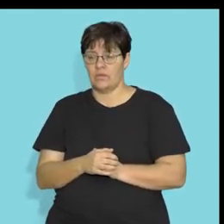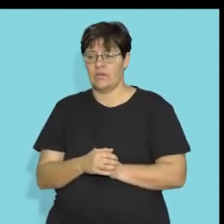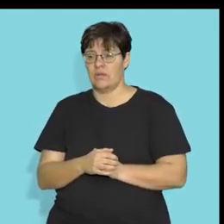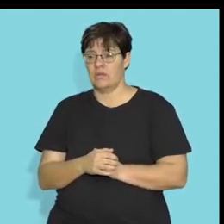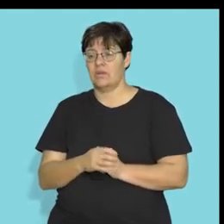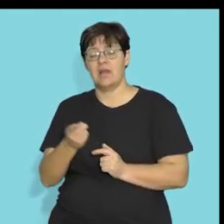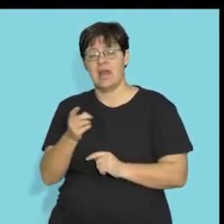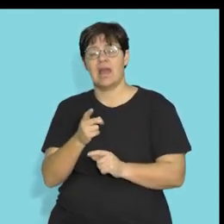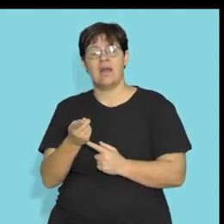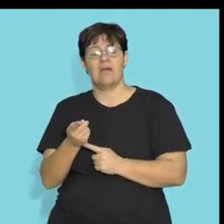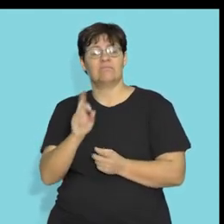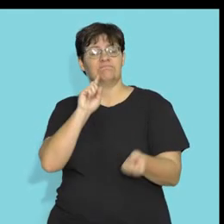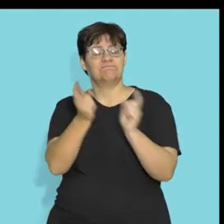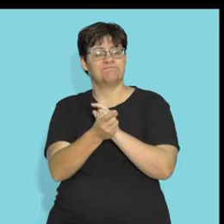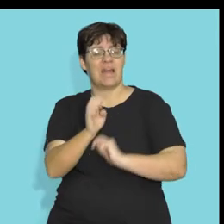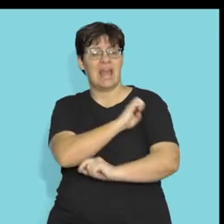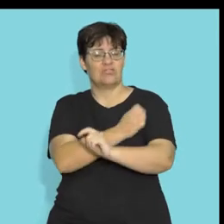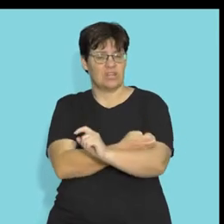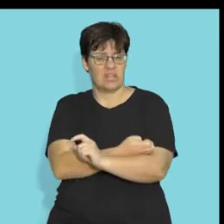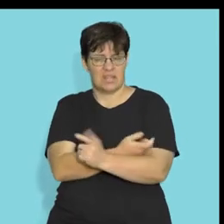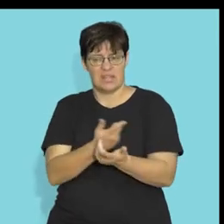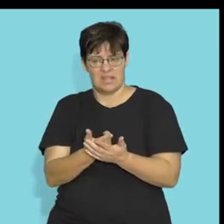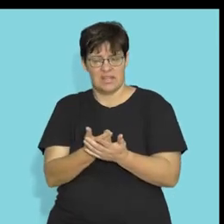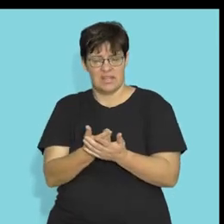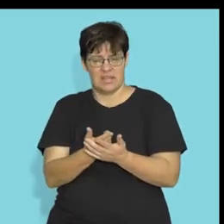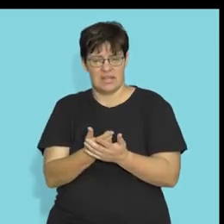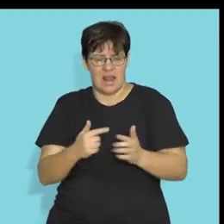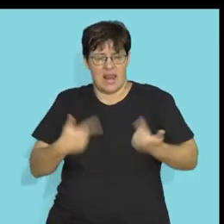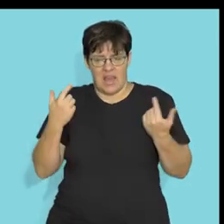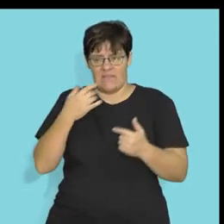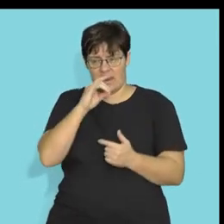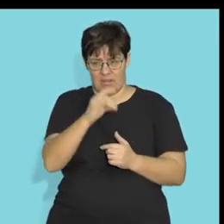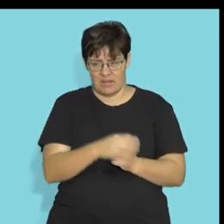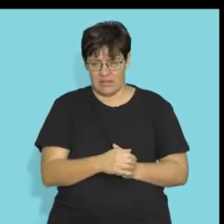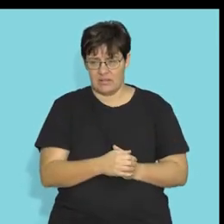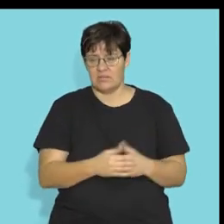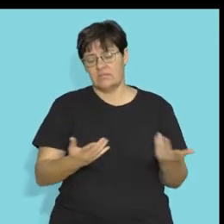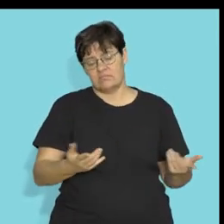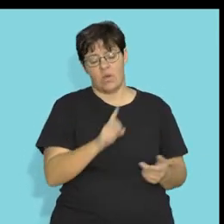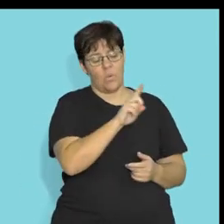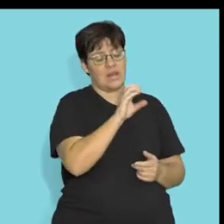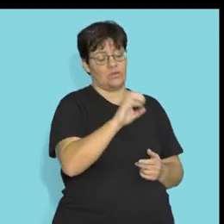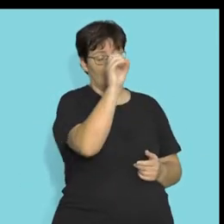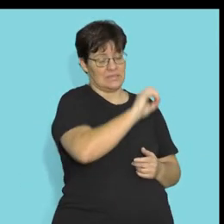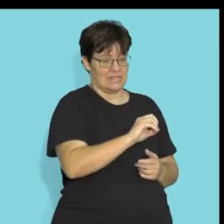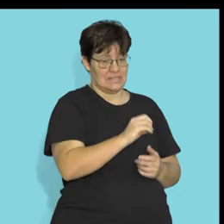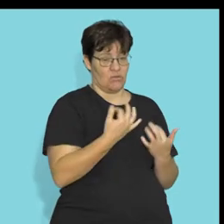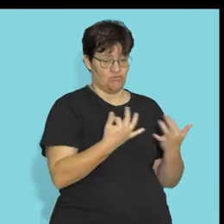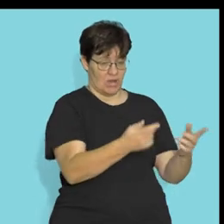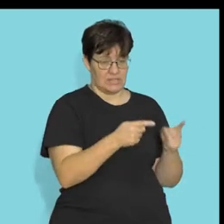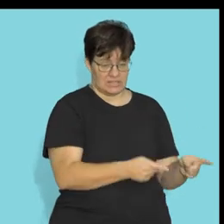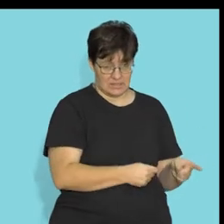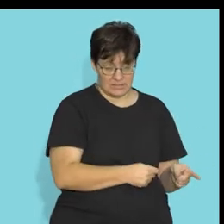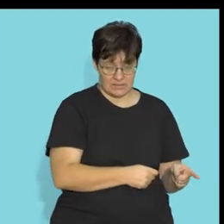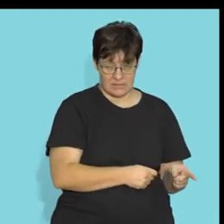segment up, what is the transformation of energy in living organisms? If we assume that there's a value of 100% that's consumed by